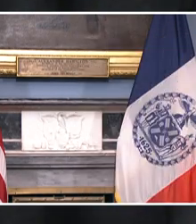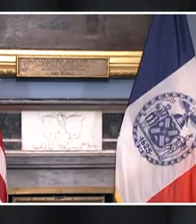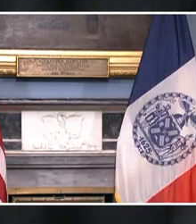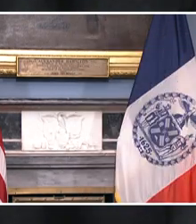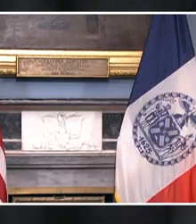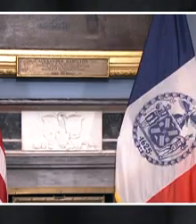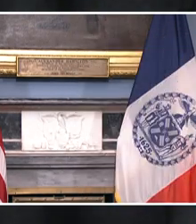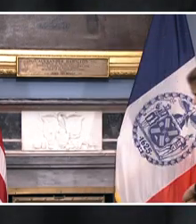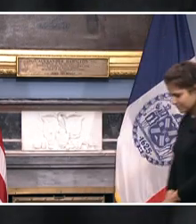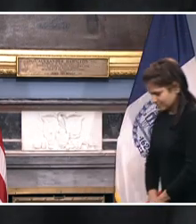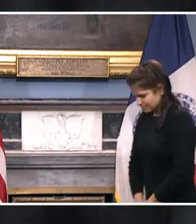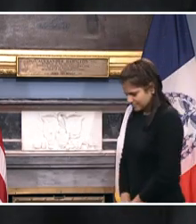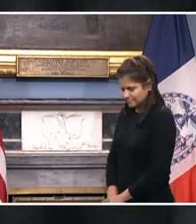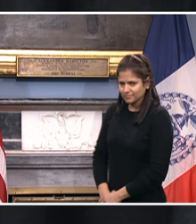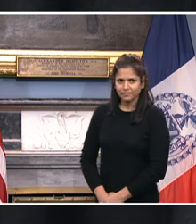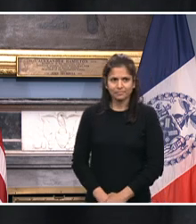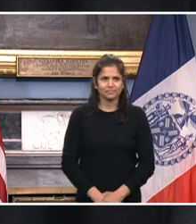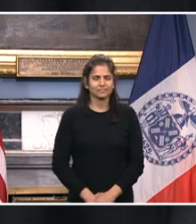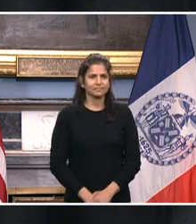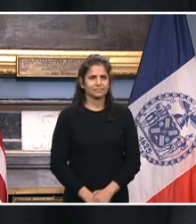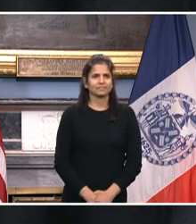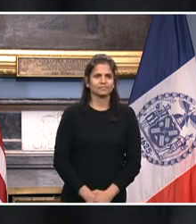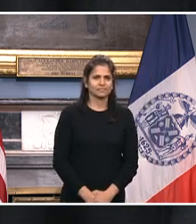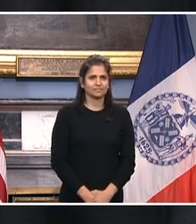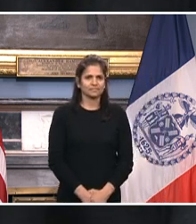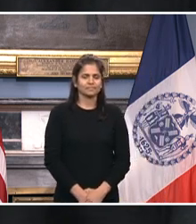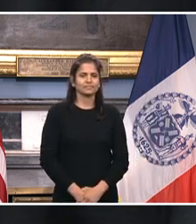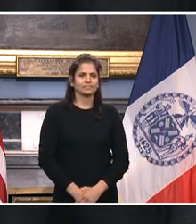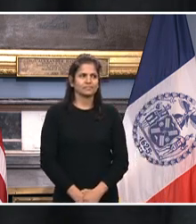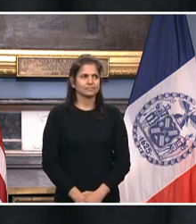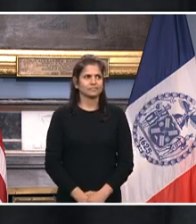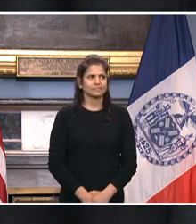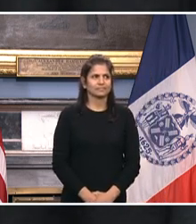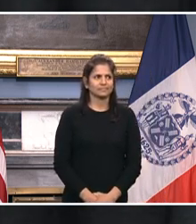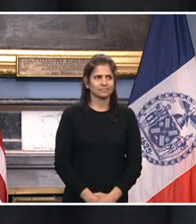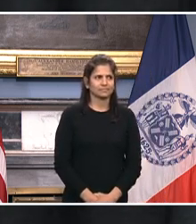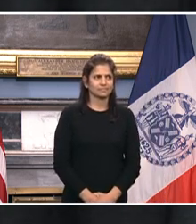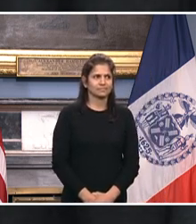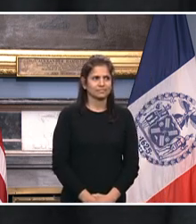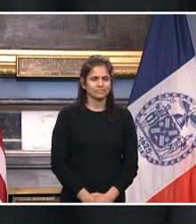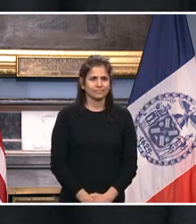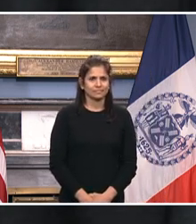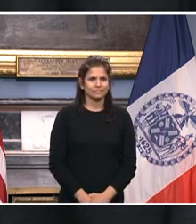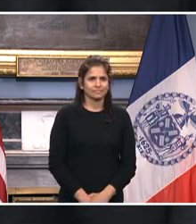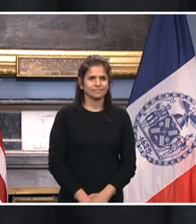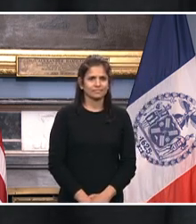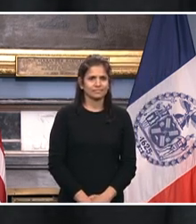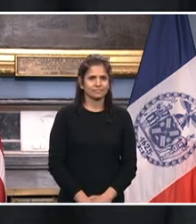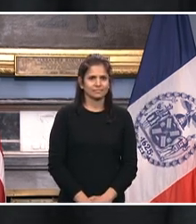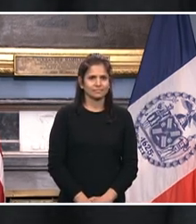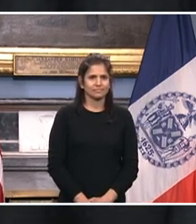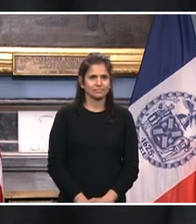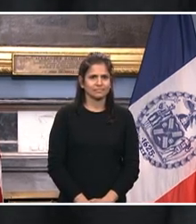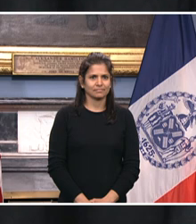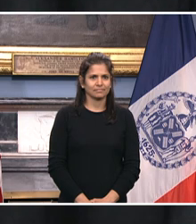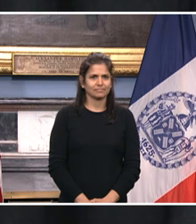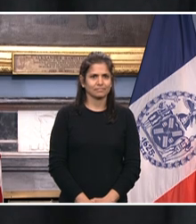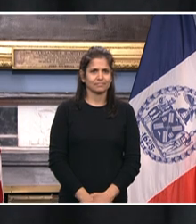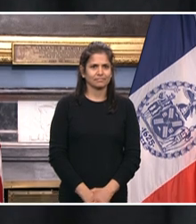y nuestros hospitales públicos están llevando la carga.